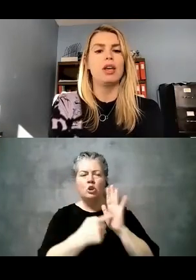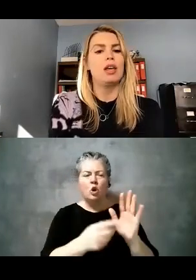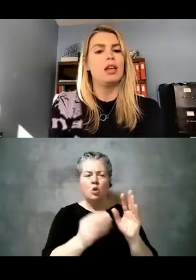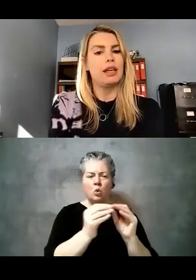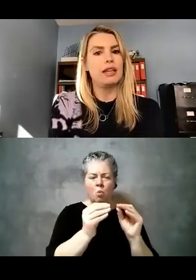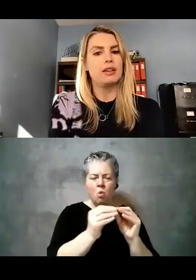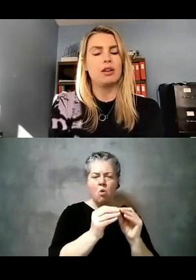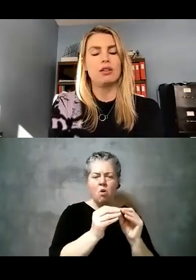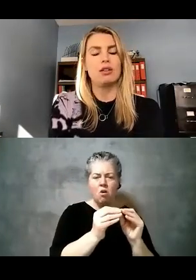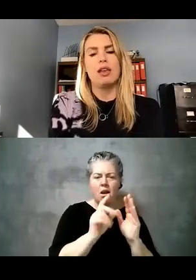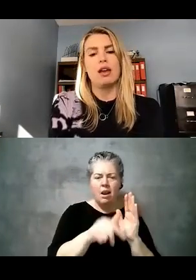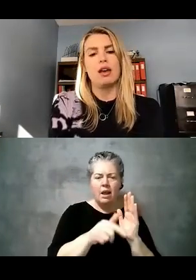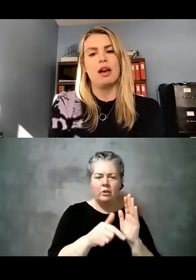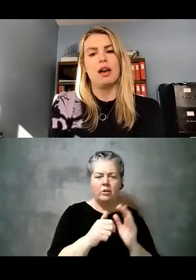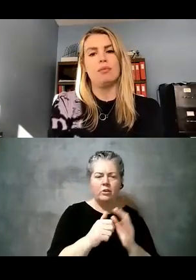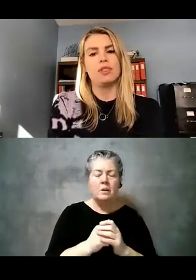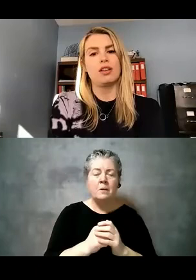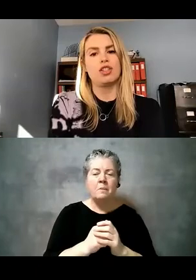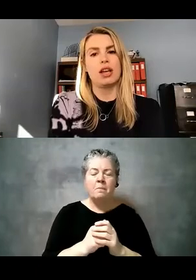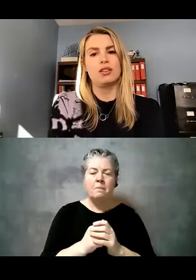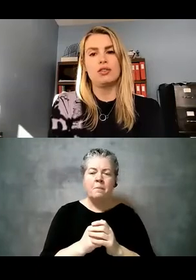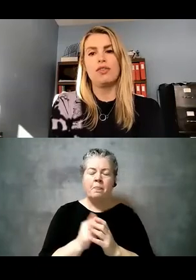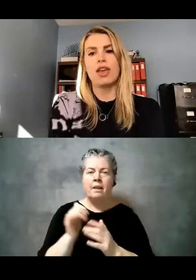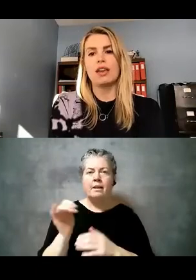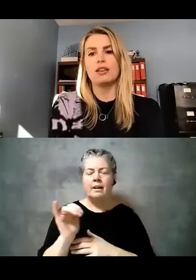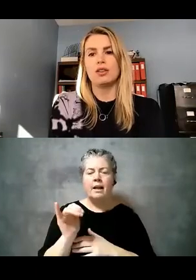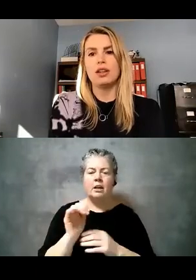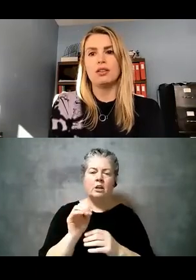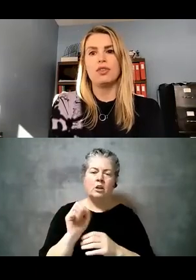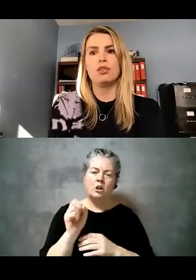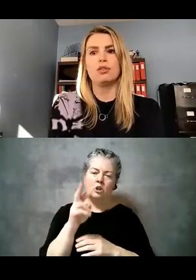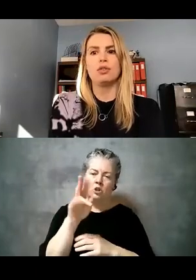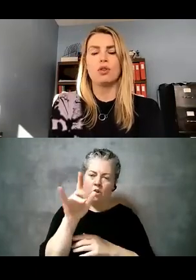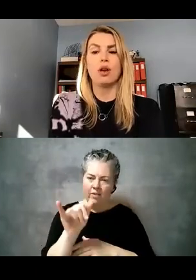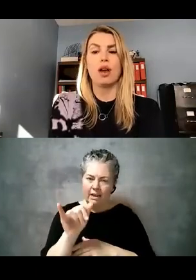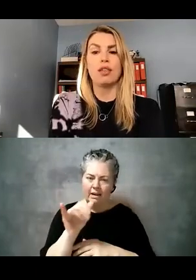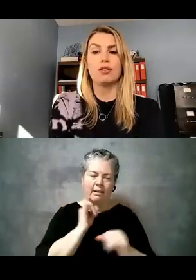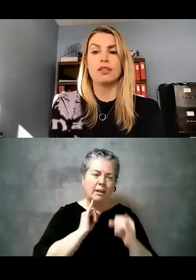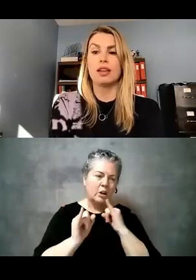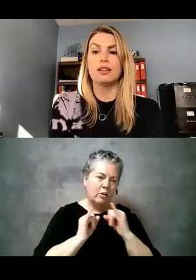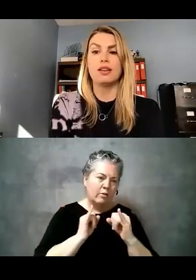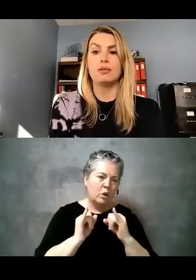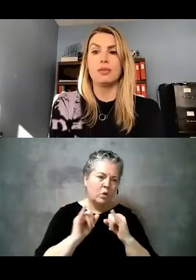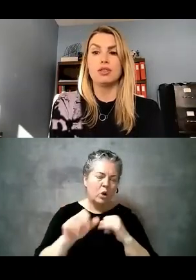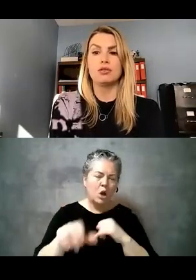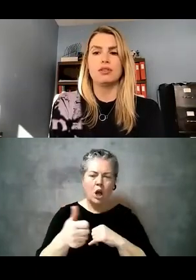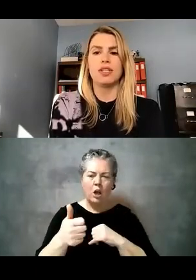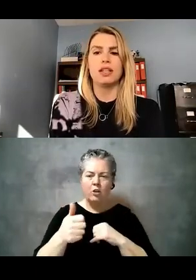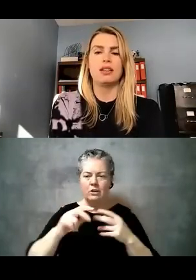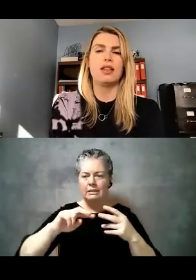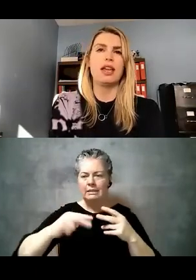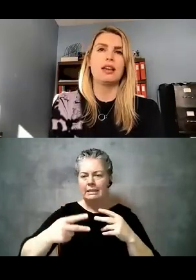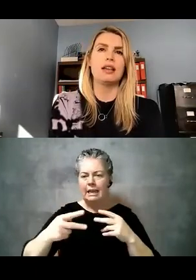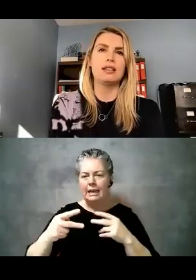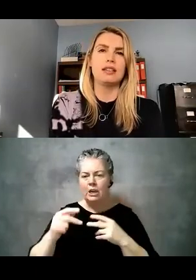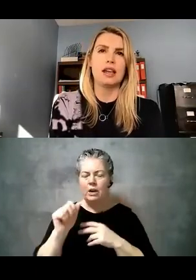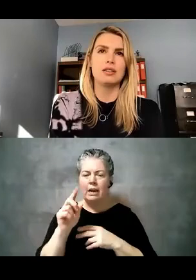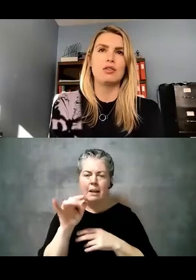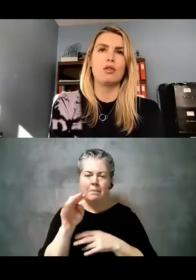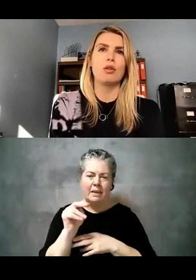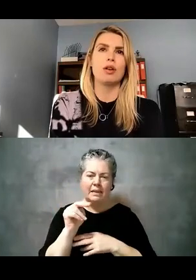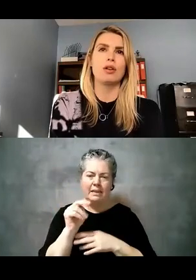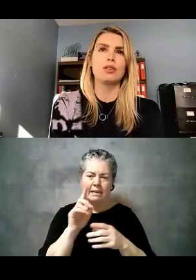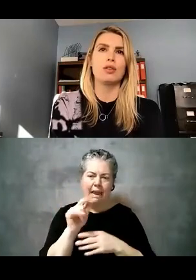about later, such as surveys or interviews or other secondary administrative data like